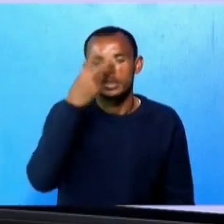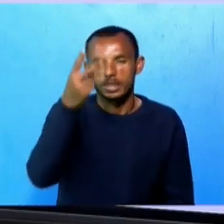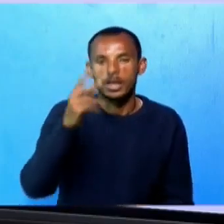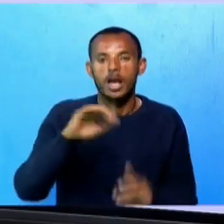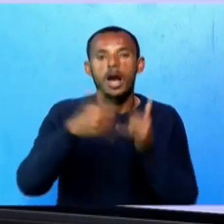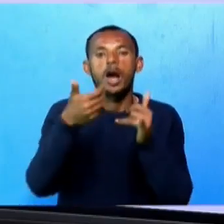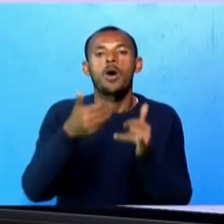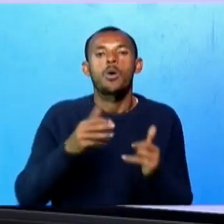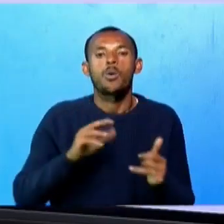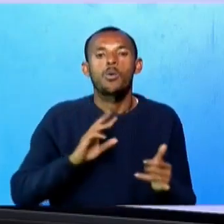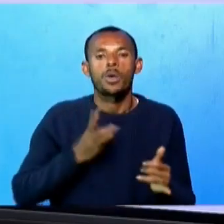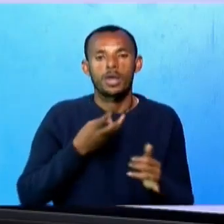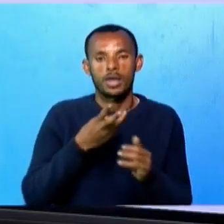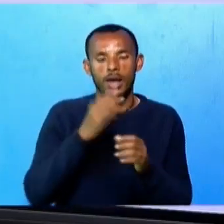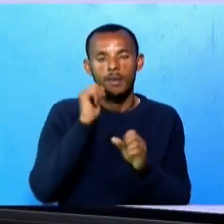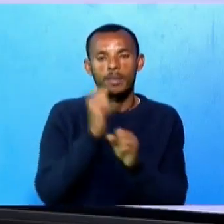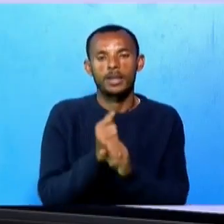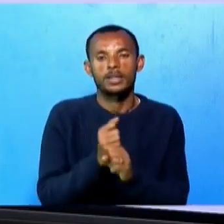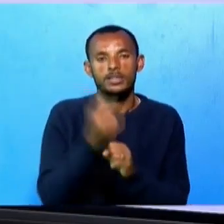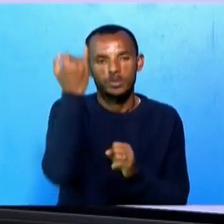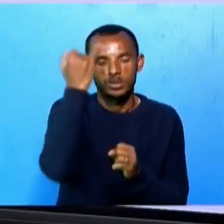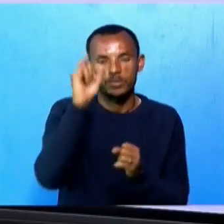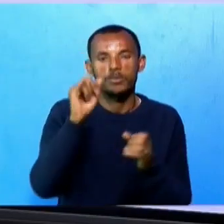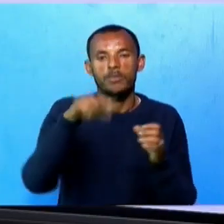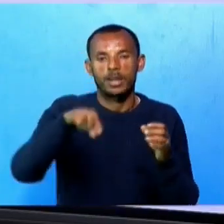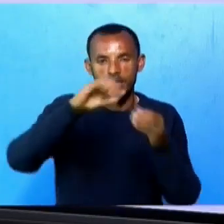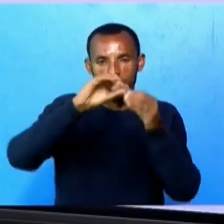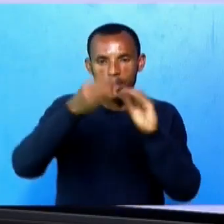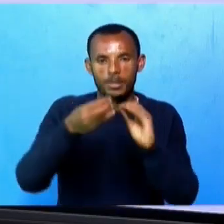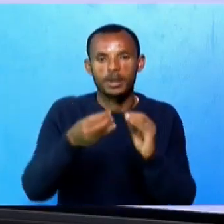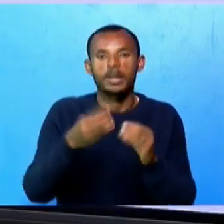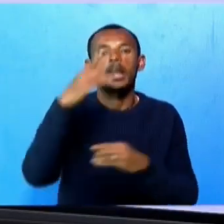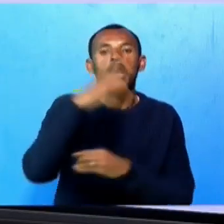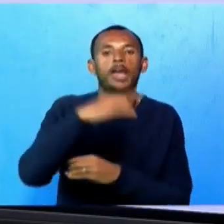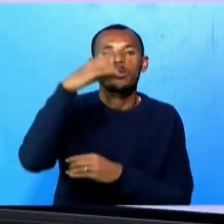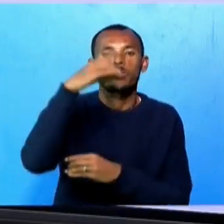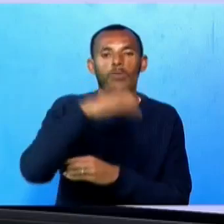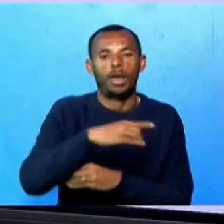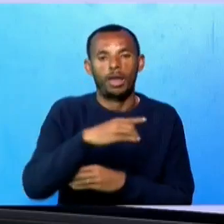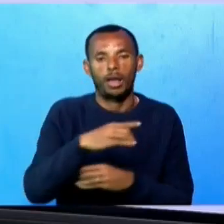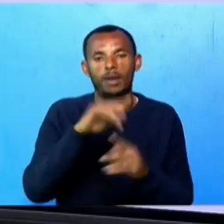we apply the concept of rational numbers in our day-to-day activity.